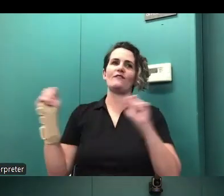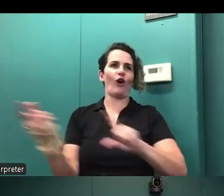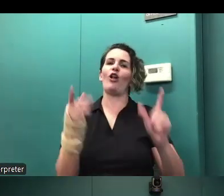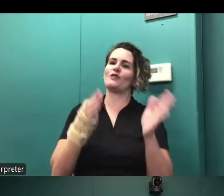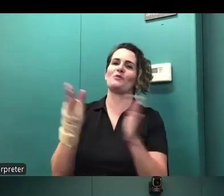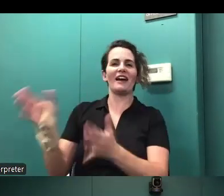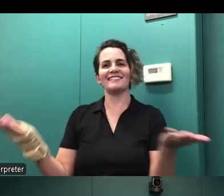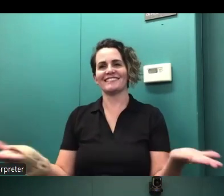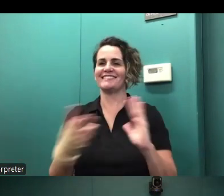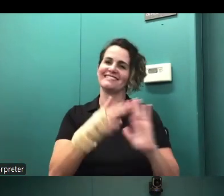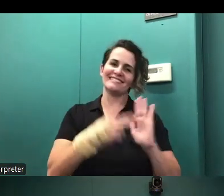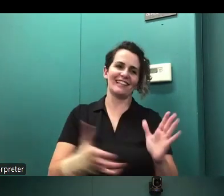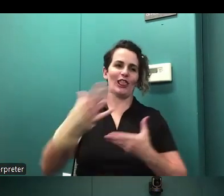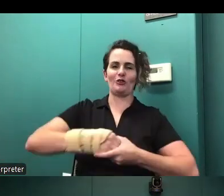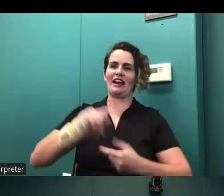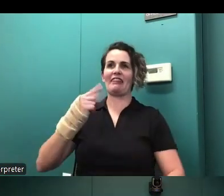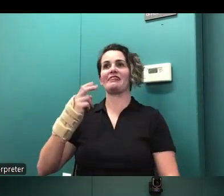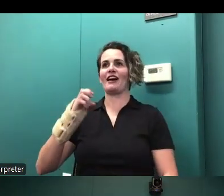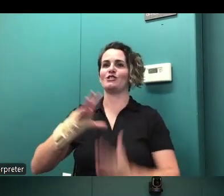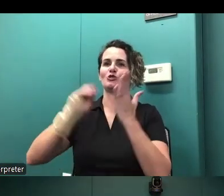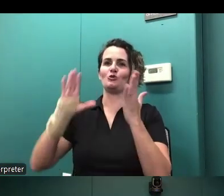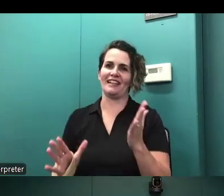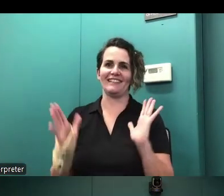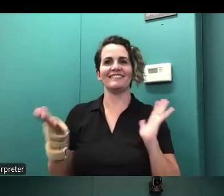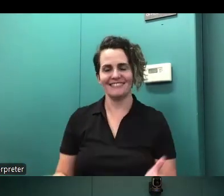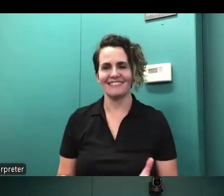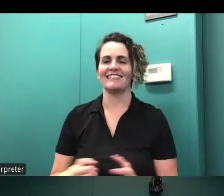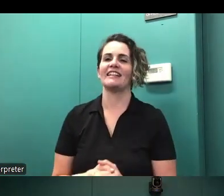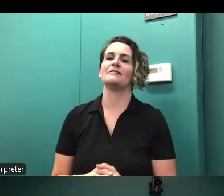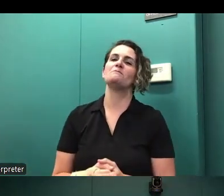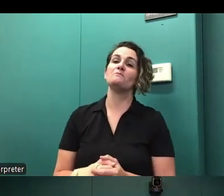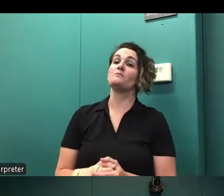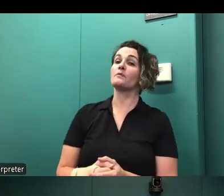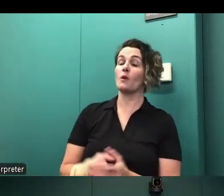Yeah. Yeah. Okay, well,